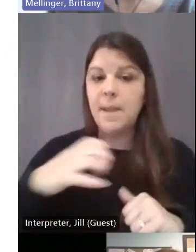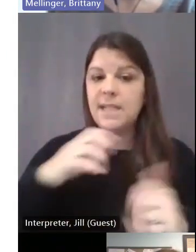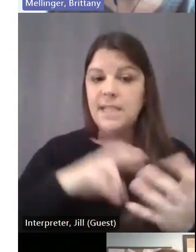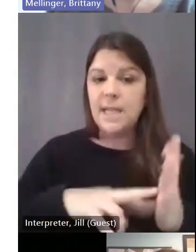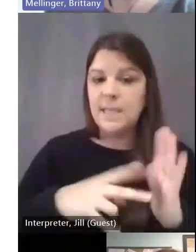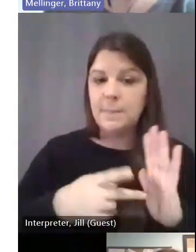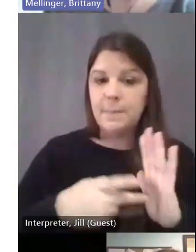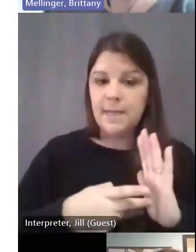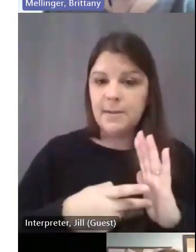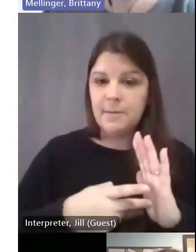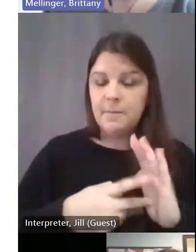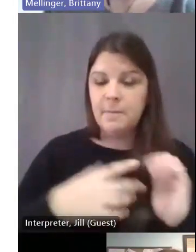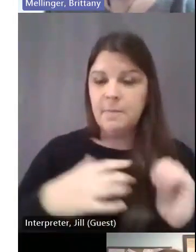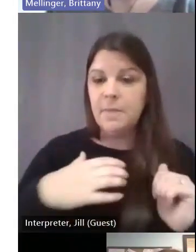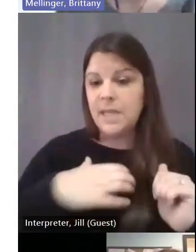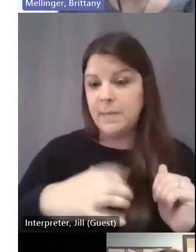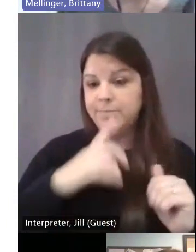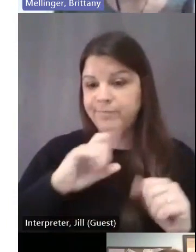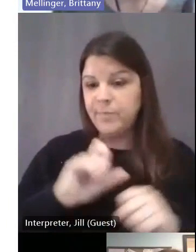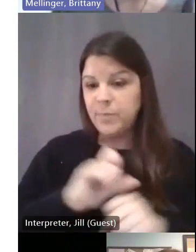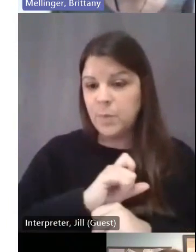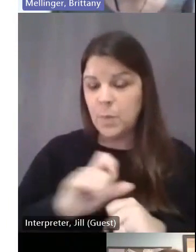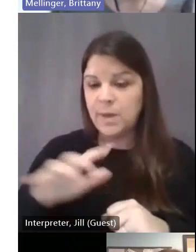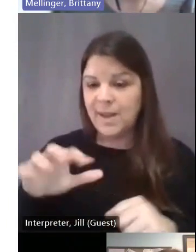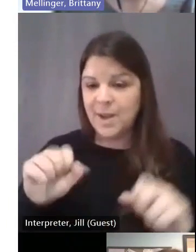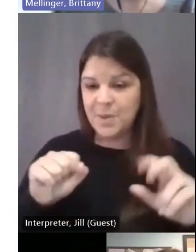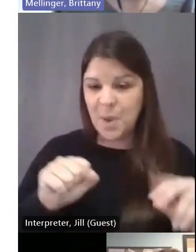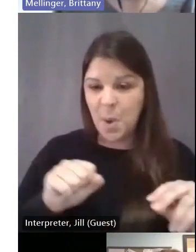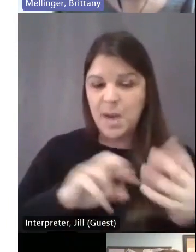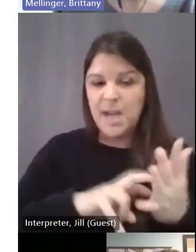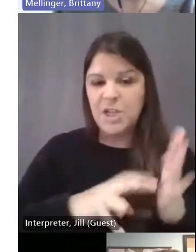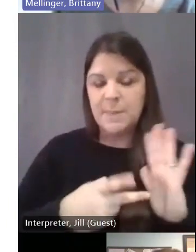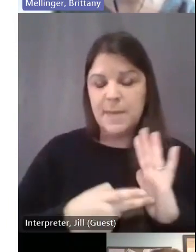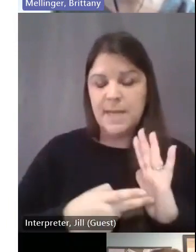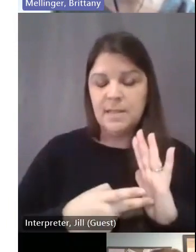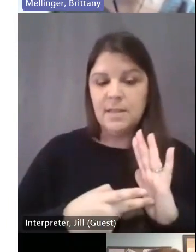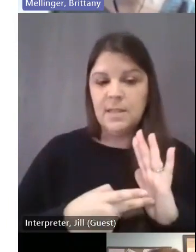a complaint is valid or not. It simply means